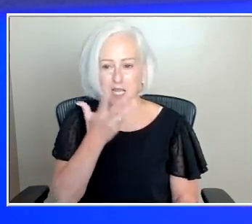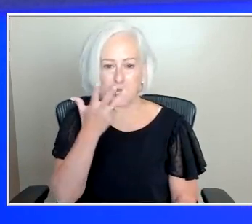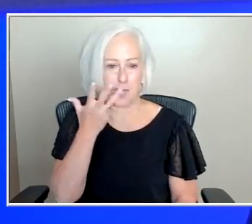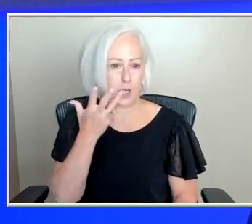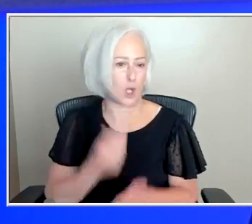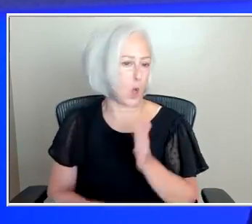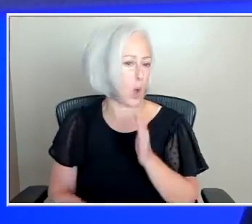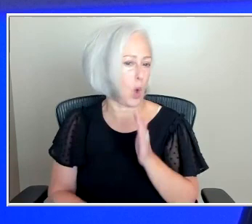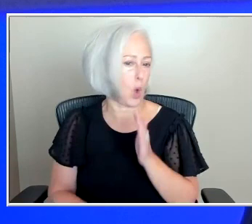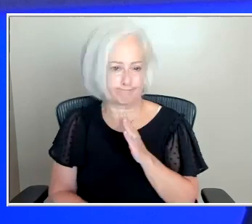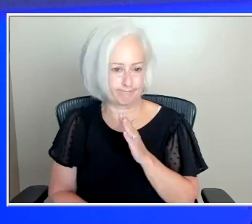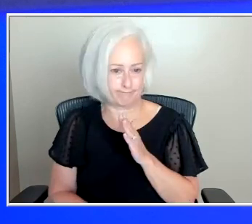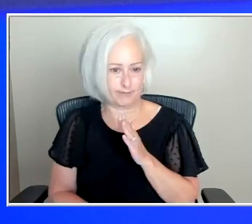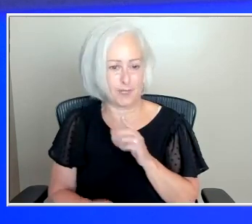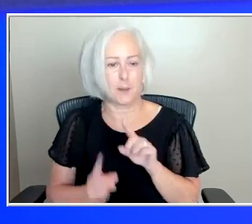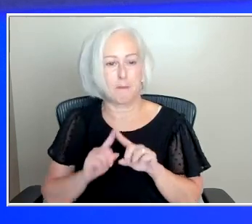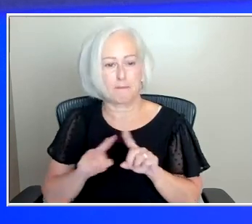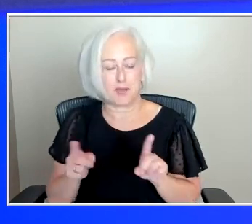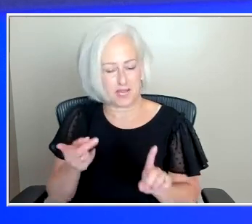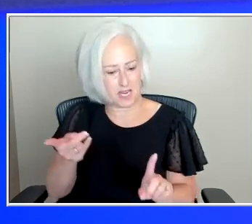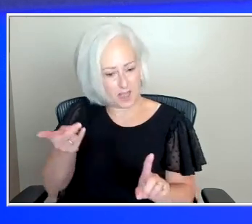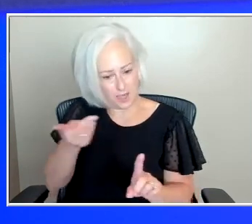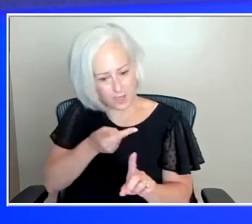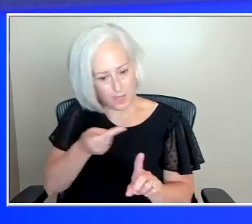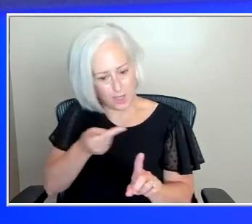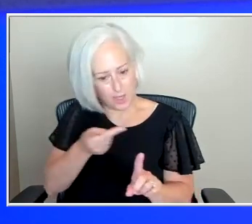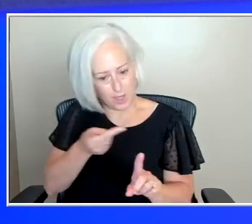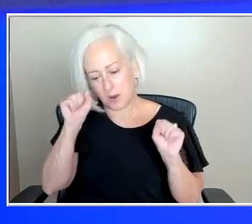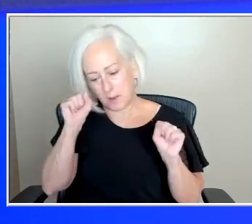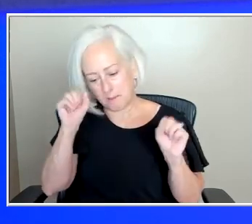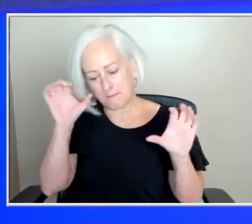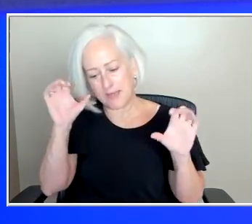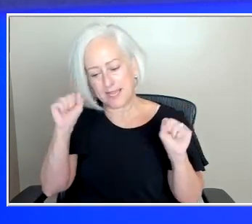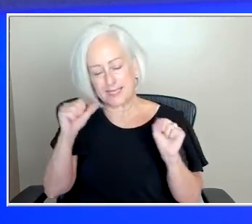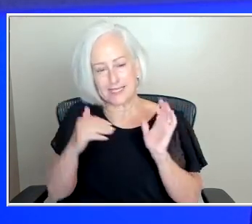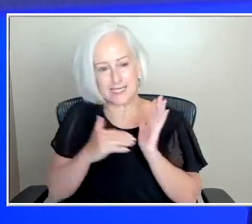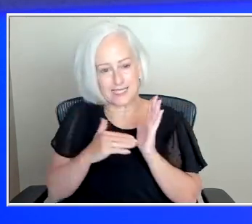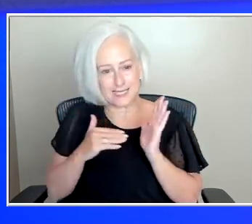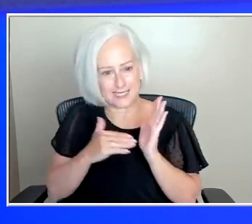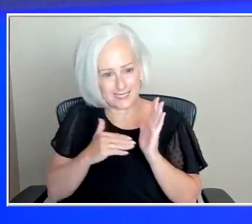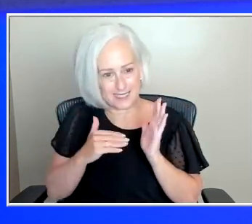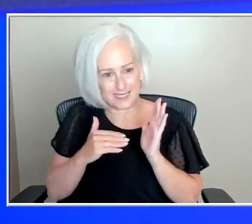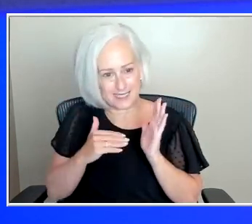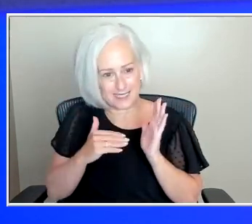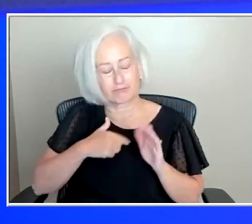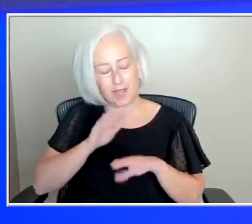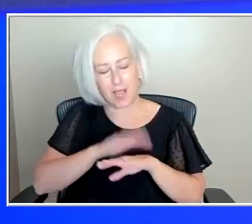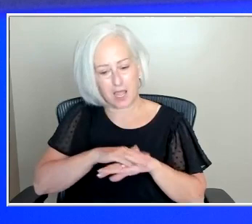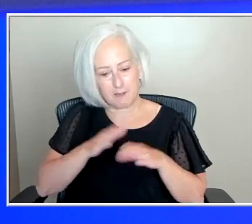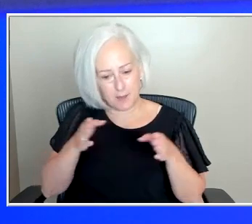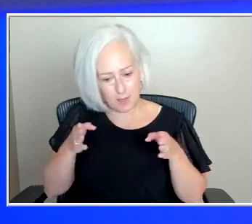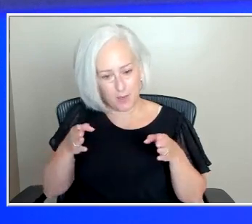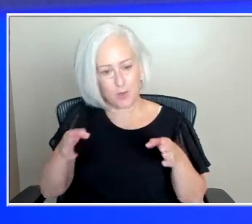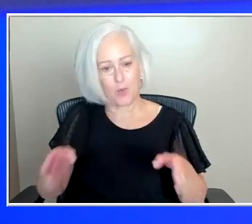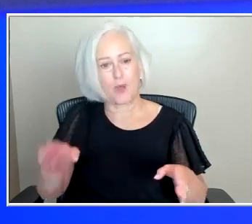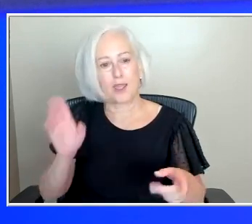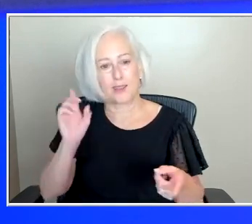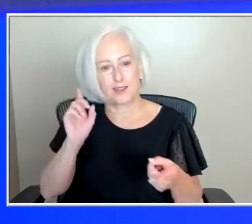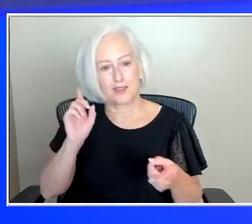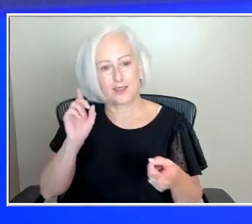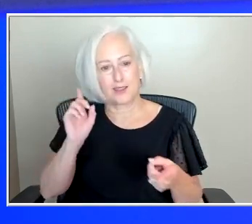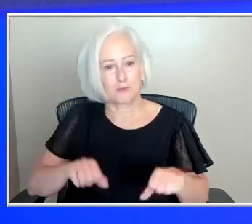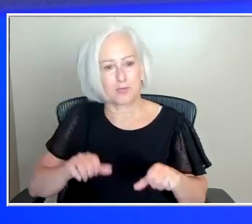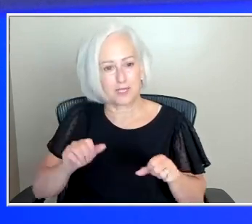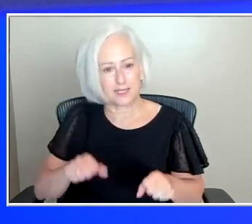fine doctors, I'm on my way to being able to extend